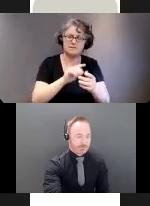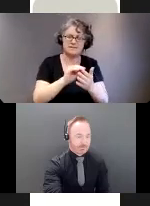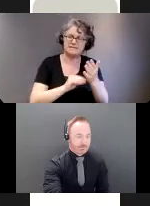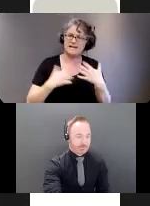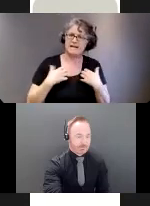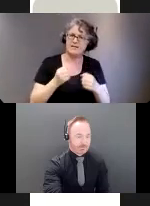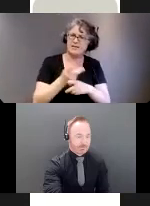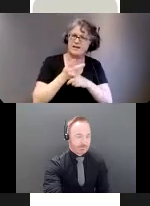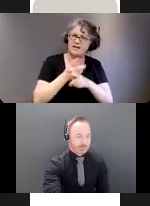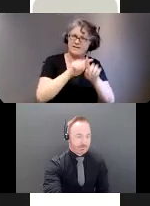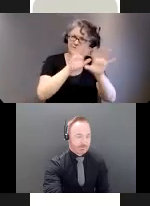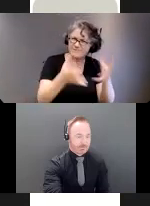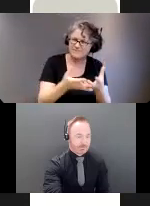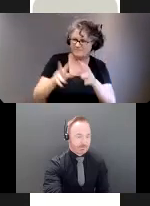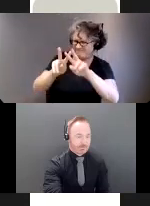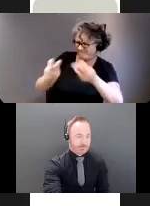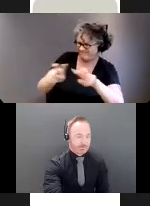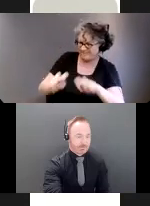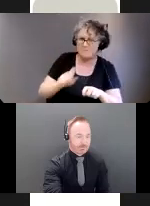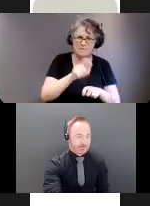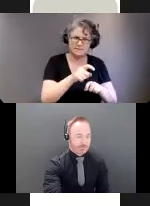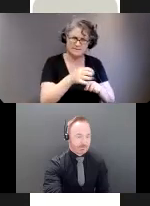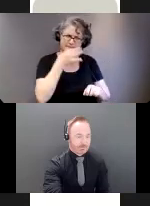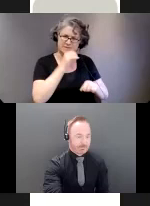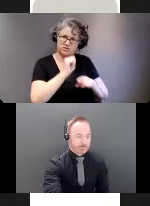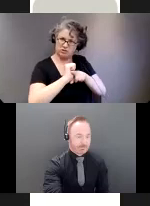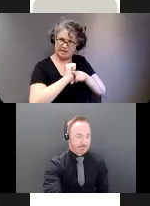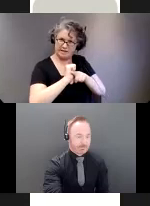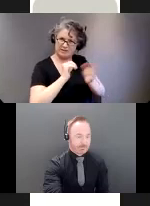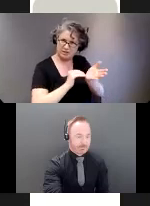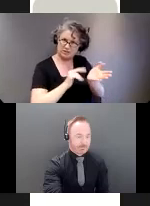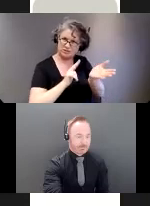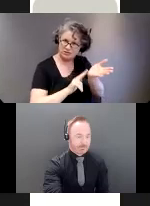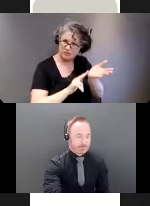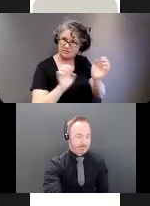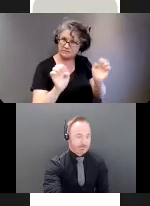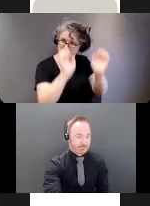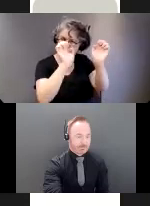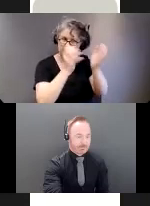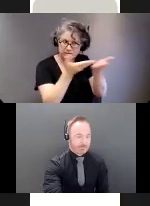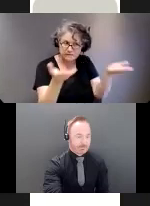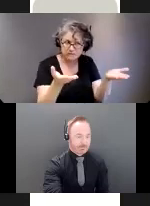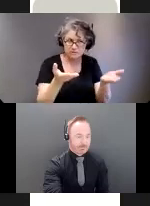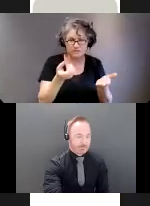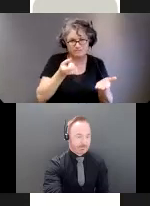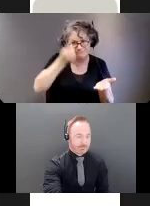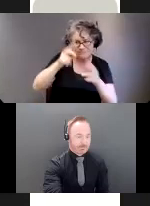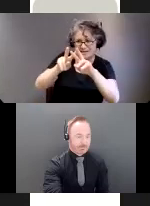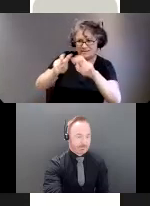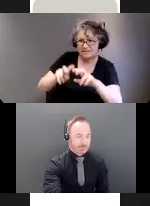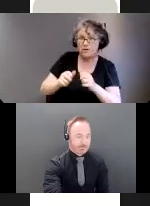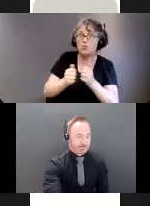really very thorough training in assessing and confidentially